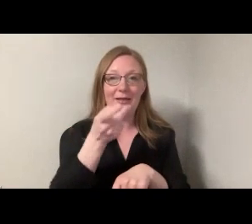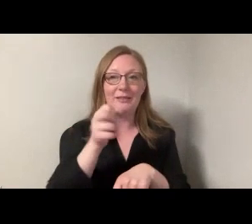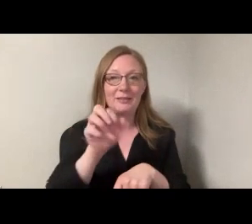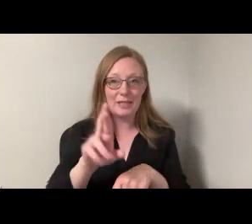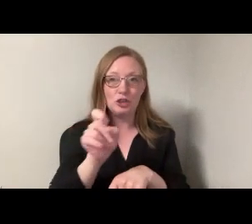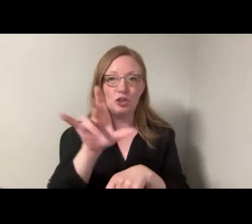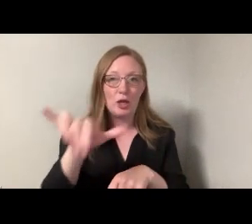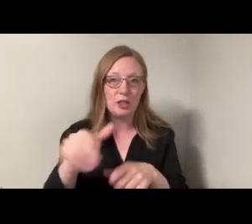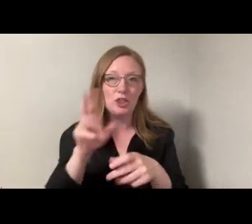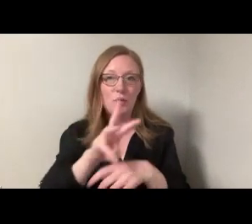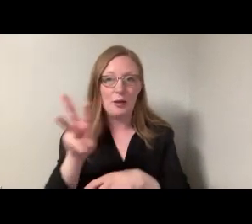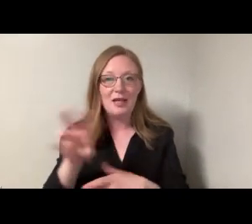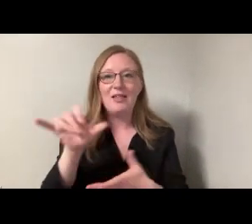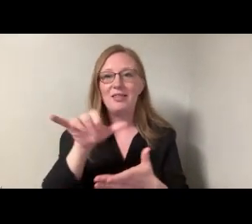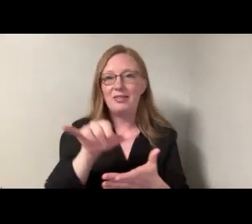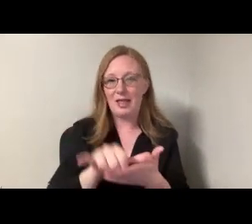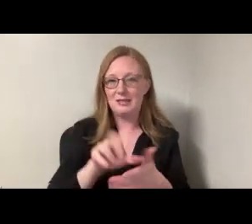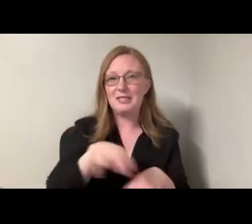the